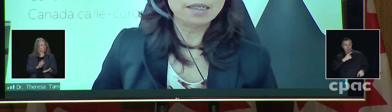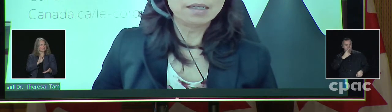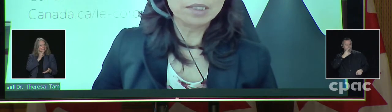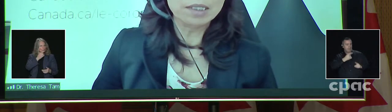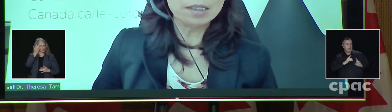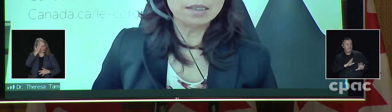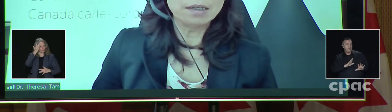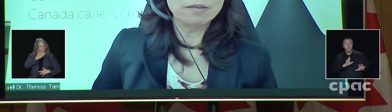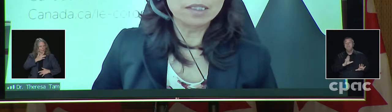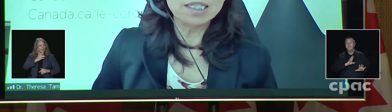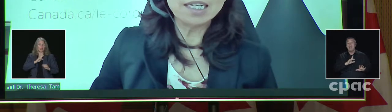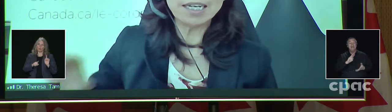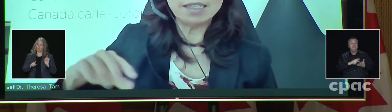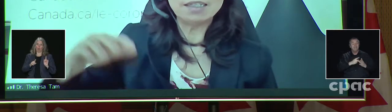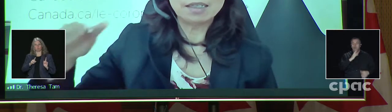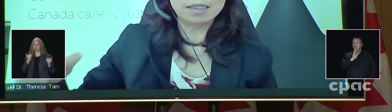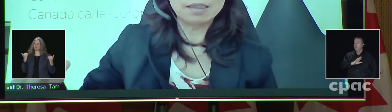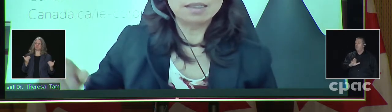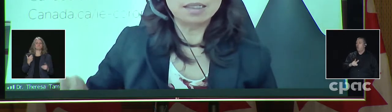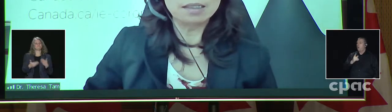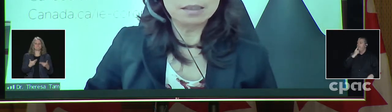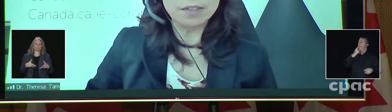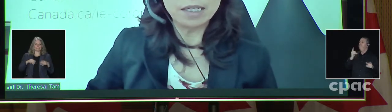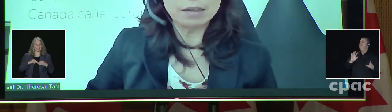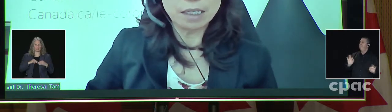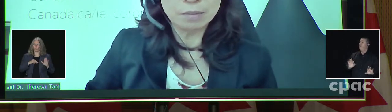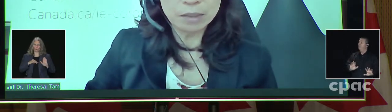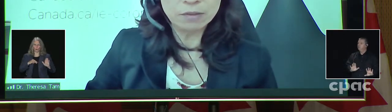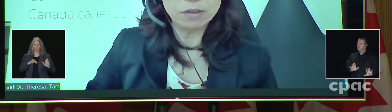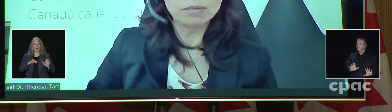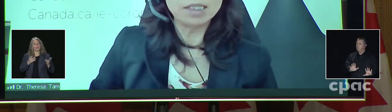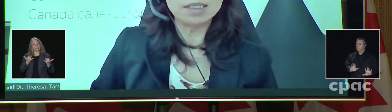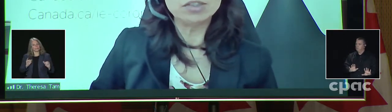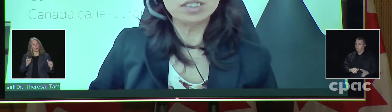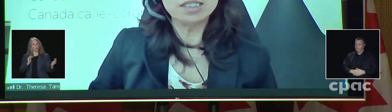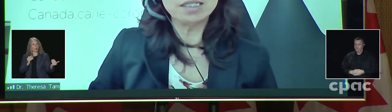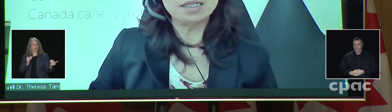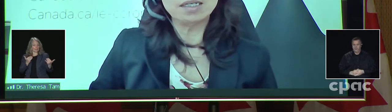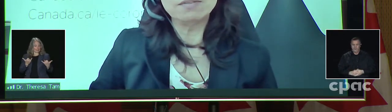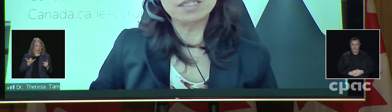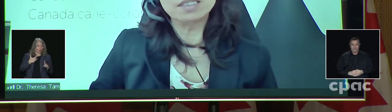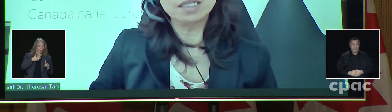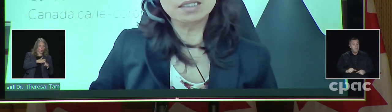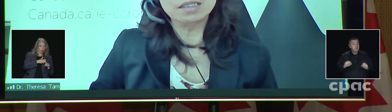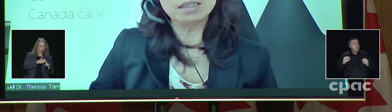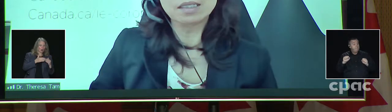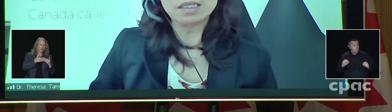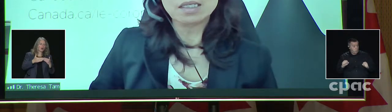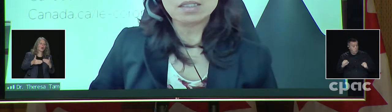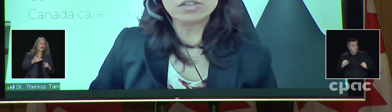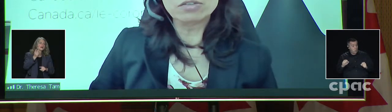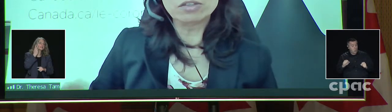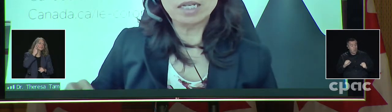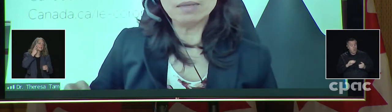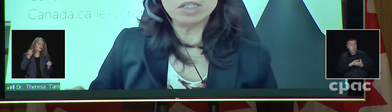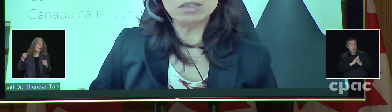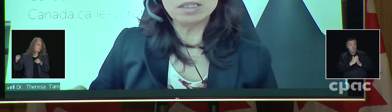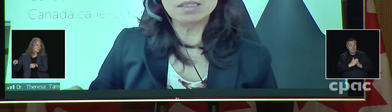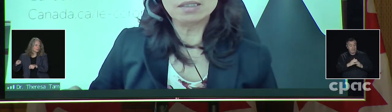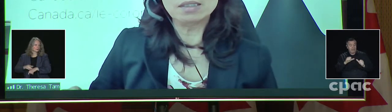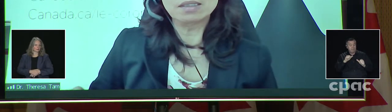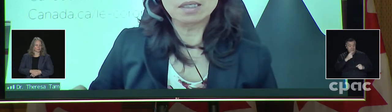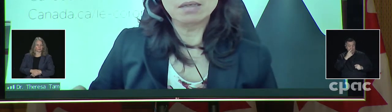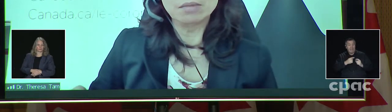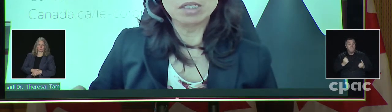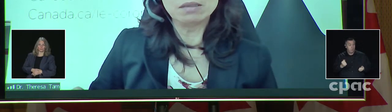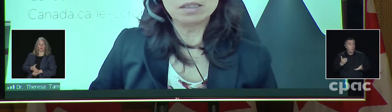see because of the delay in seeing the severe outcomes from the initially infected cases. So that model